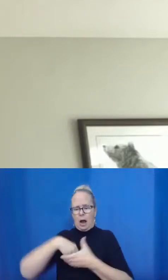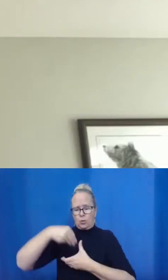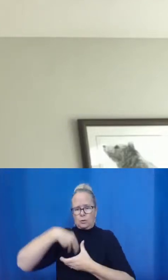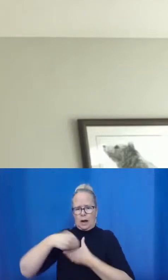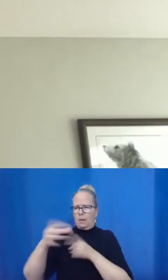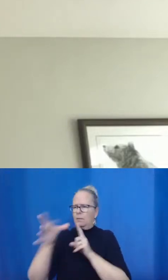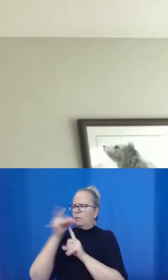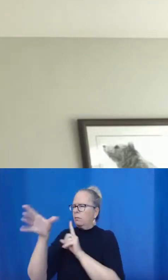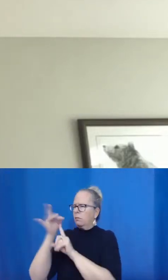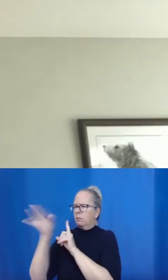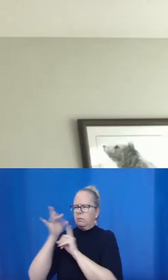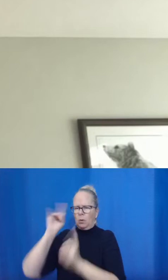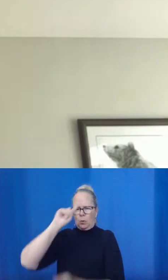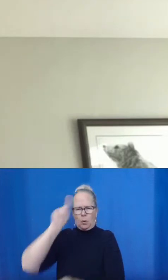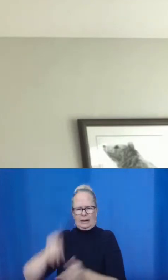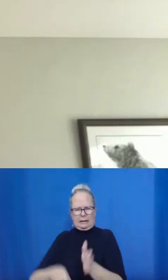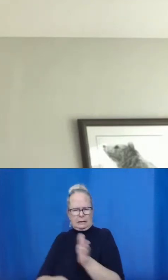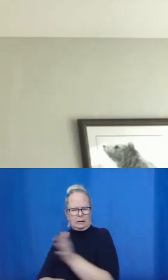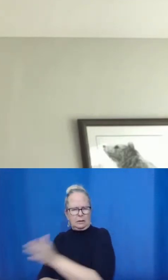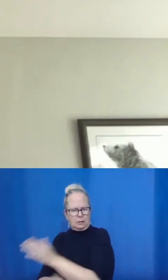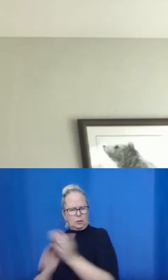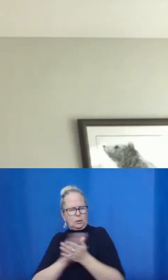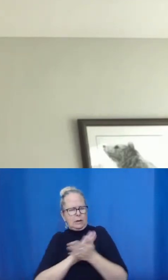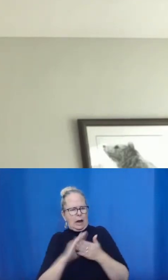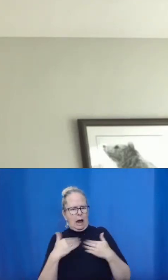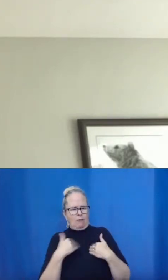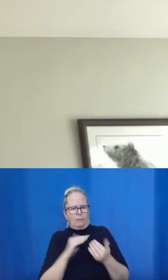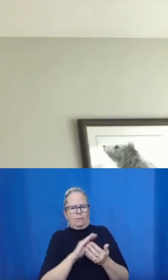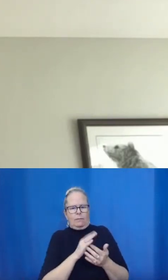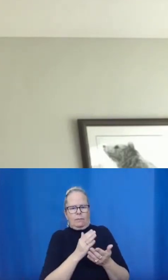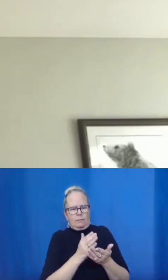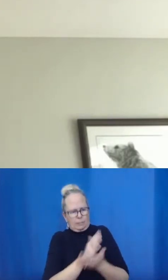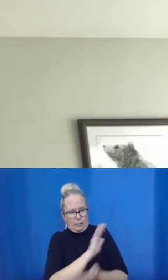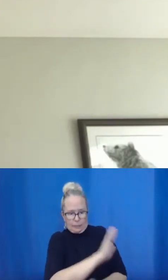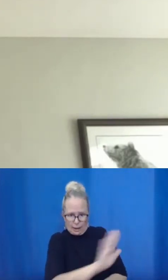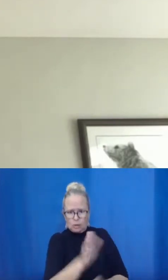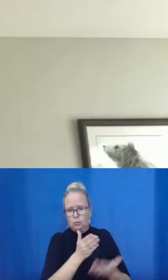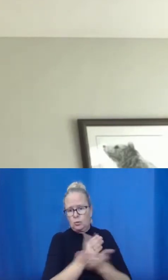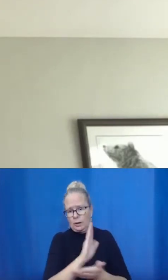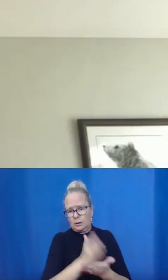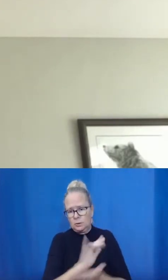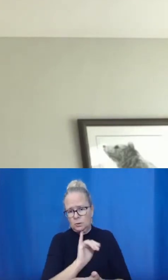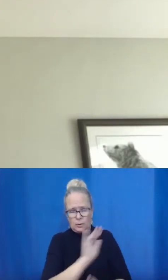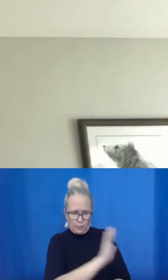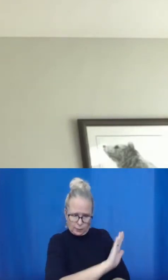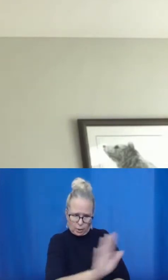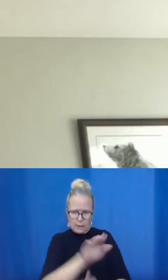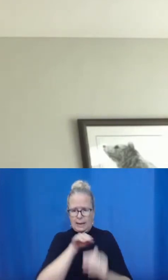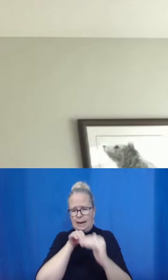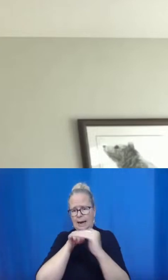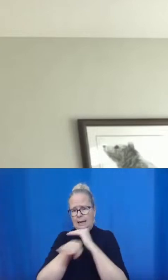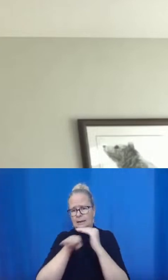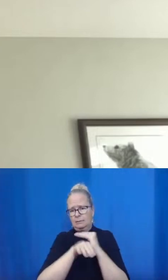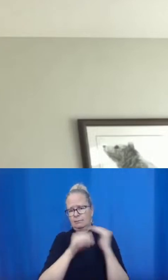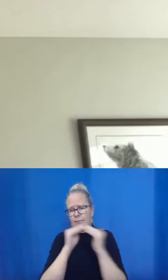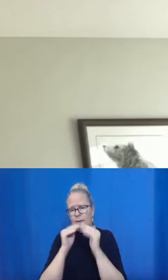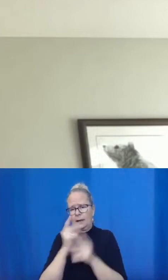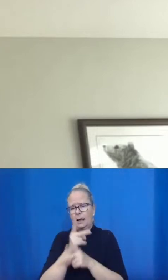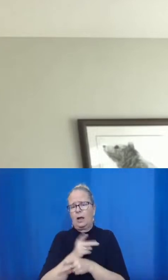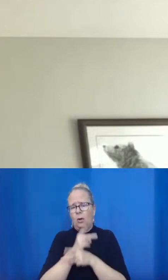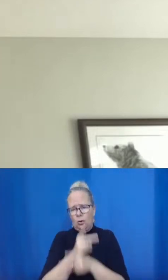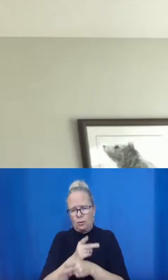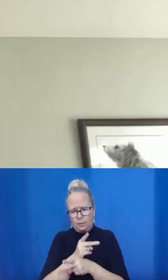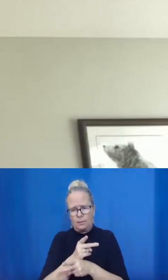of surgeries that have been postponed. There should be planning now for increased psychosocial and mental health support for patients, their loved ones, and also for